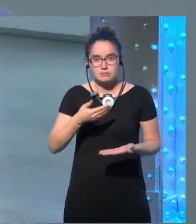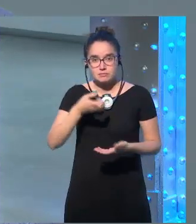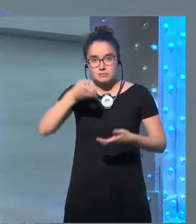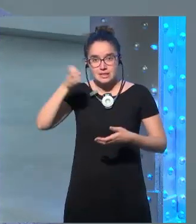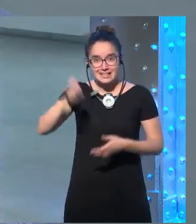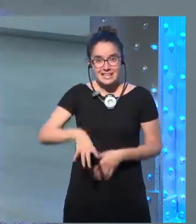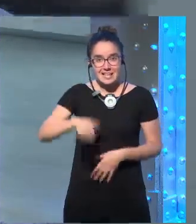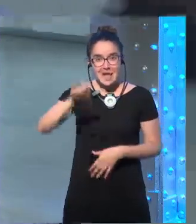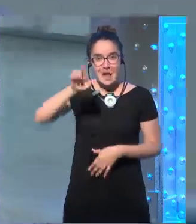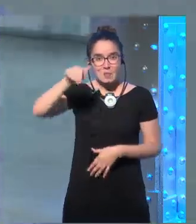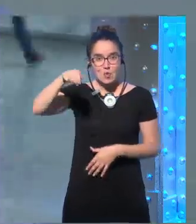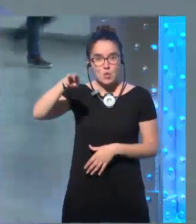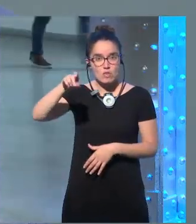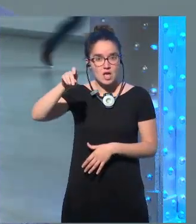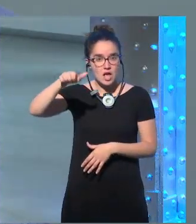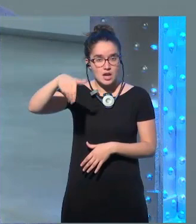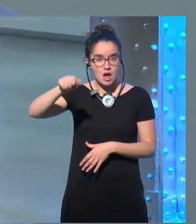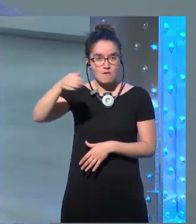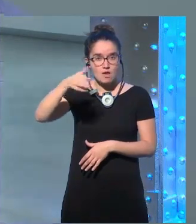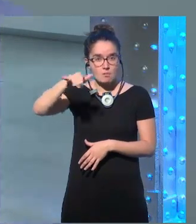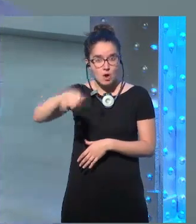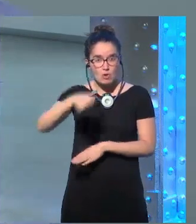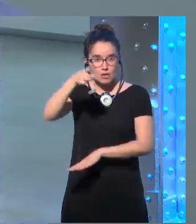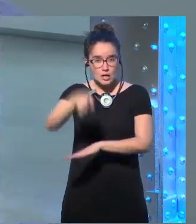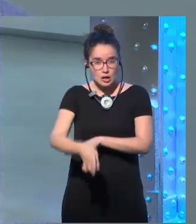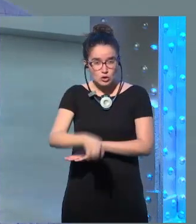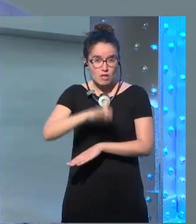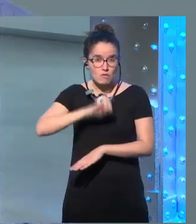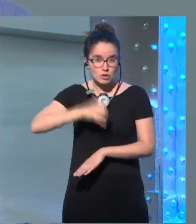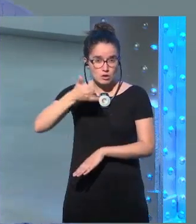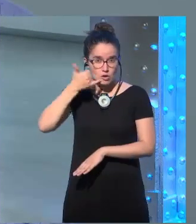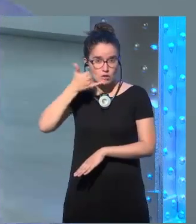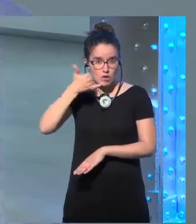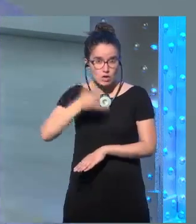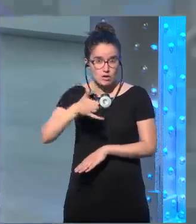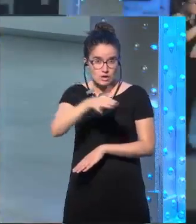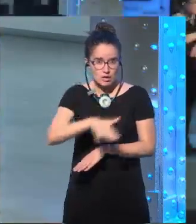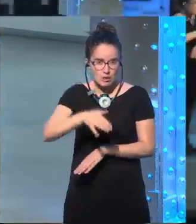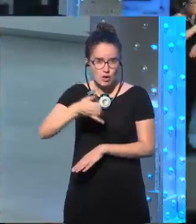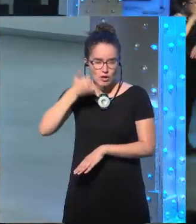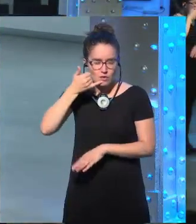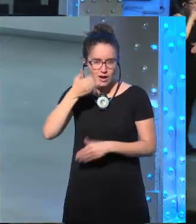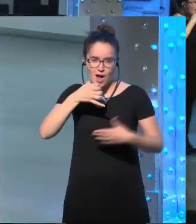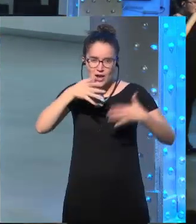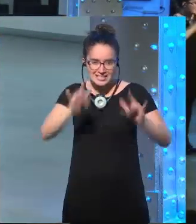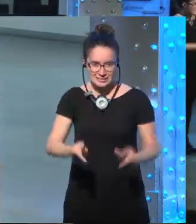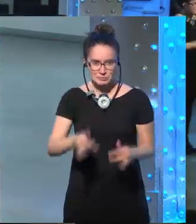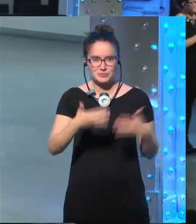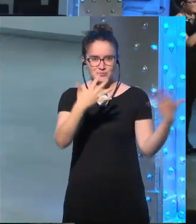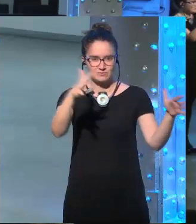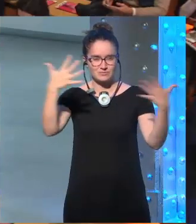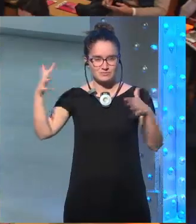and by way of welcome we will listen to Almudena Bermejo, who is in charge of content of